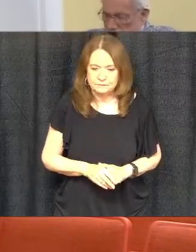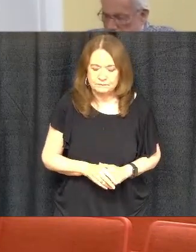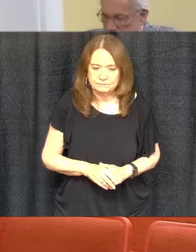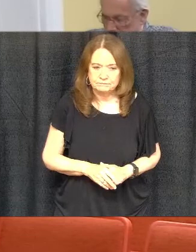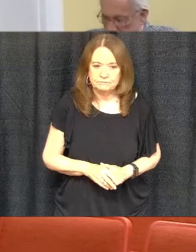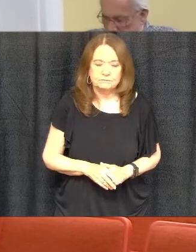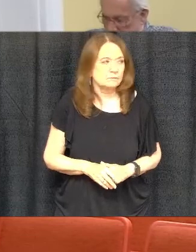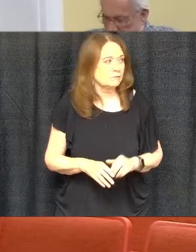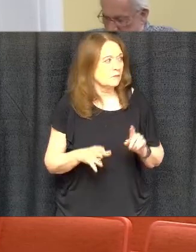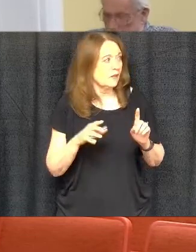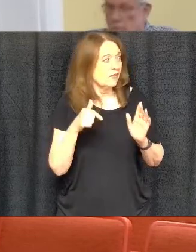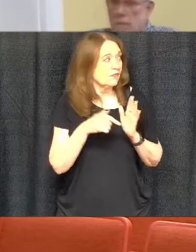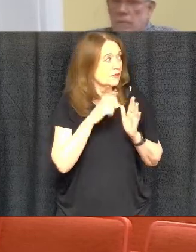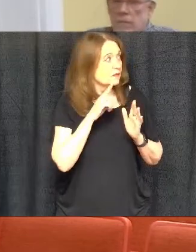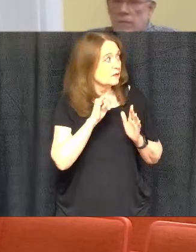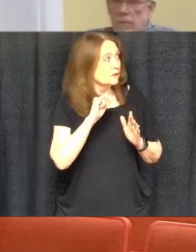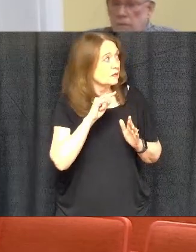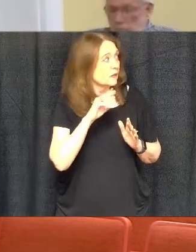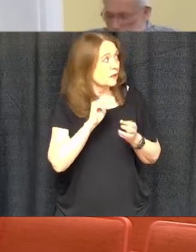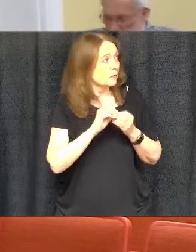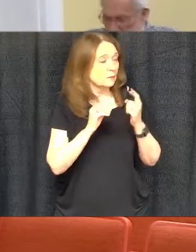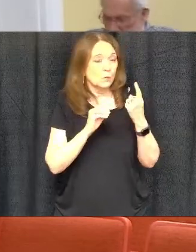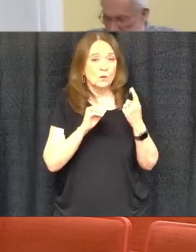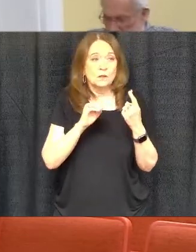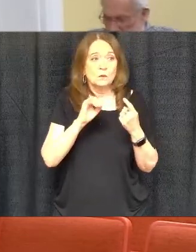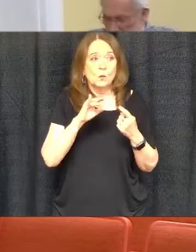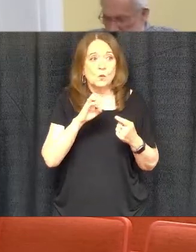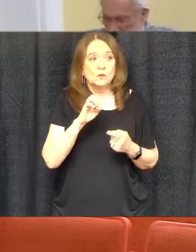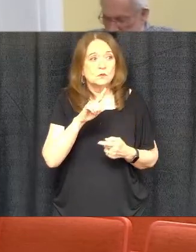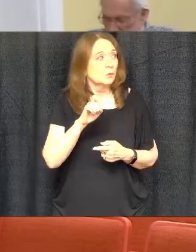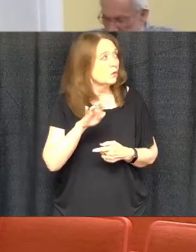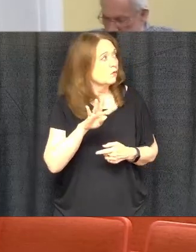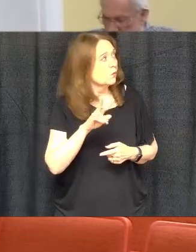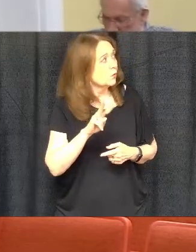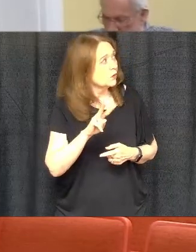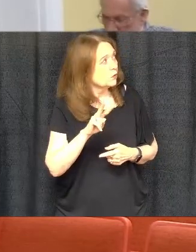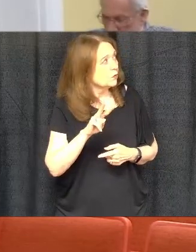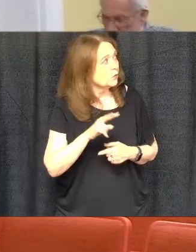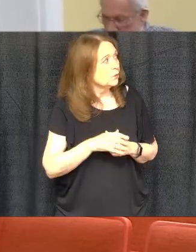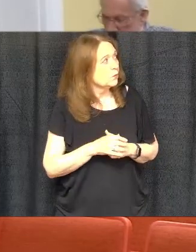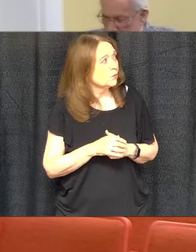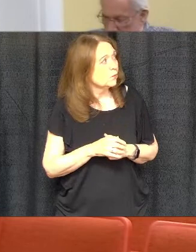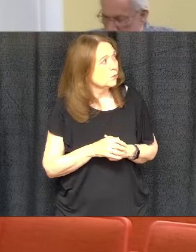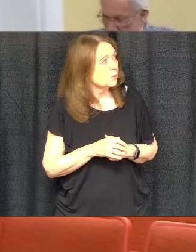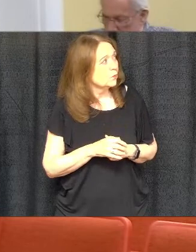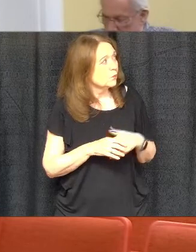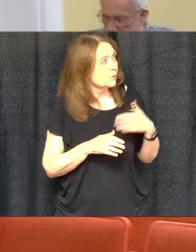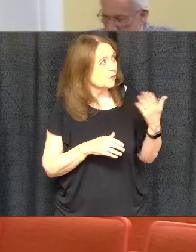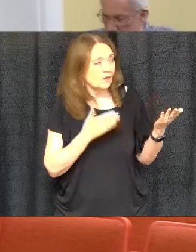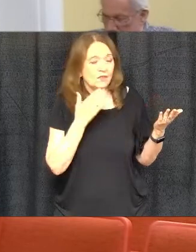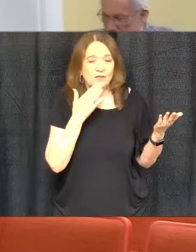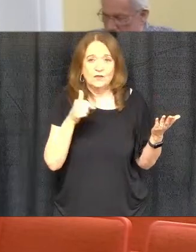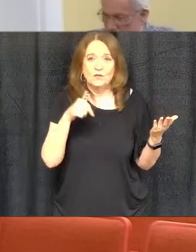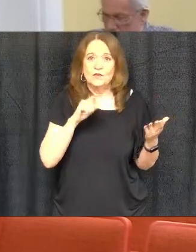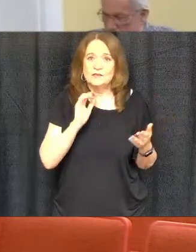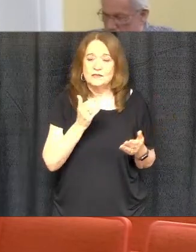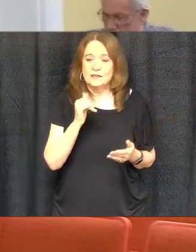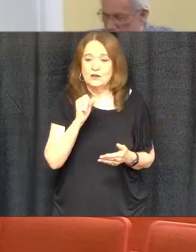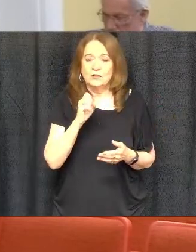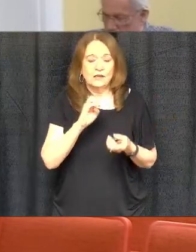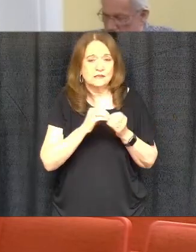For the record, this is item 1, ordinance 142, 2022-23. Mr. Tyndall. Thank you. This is our case